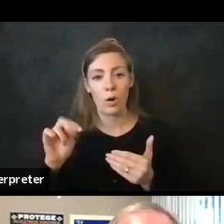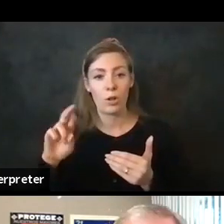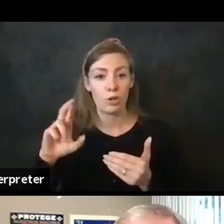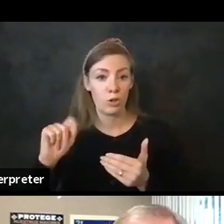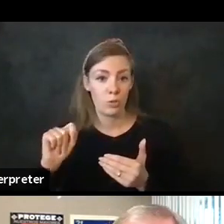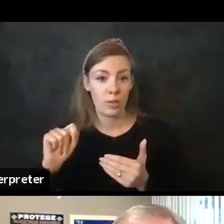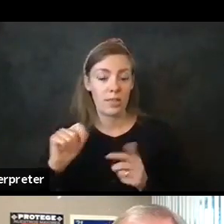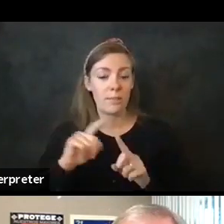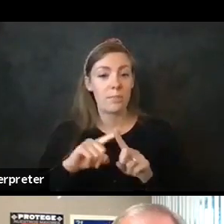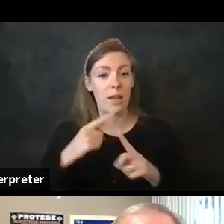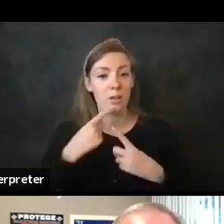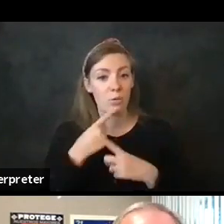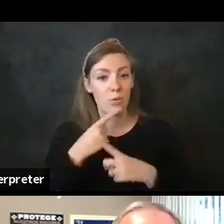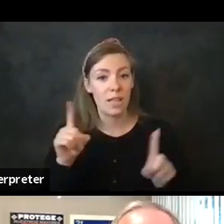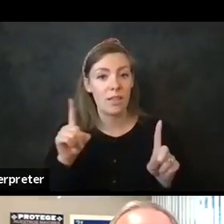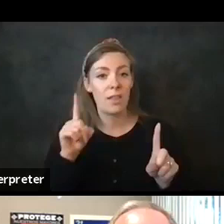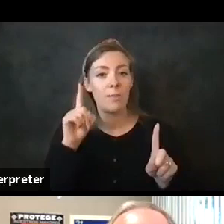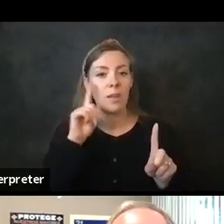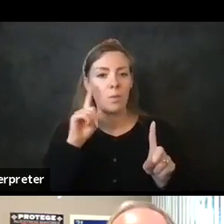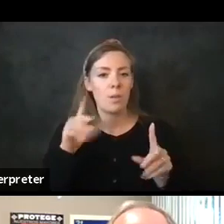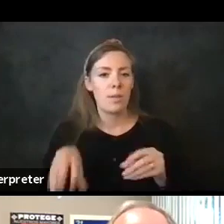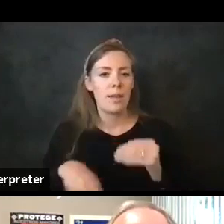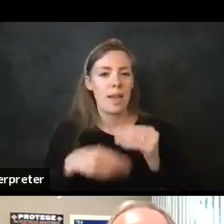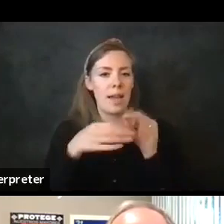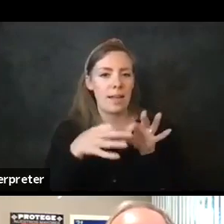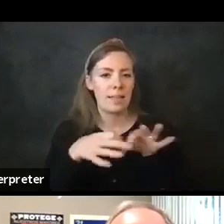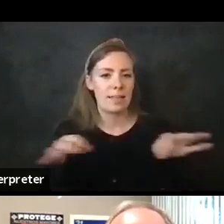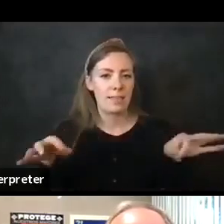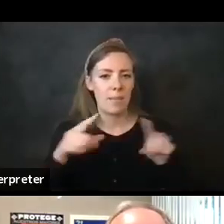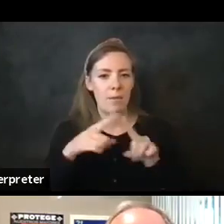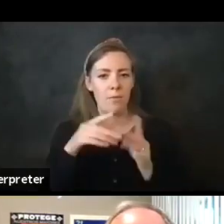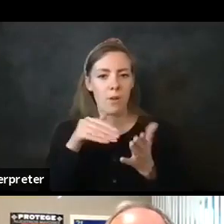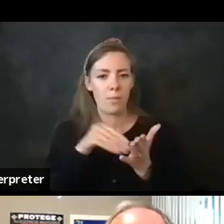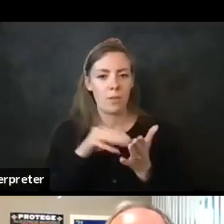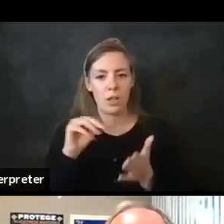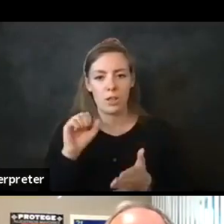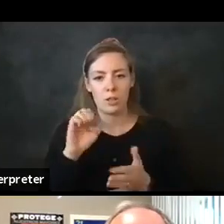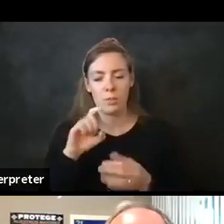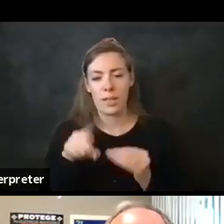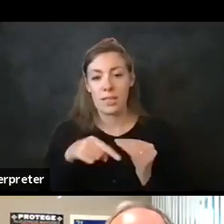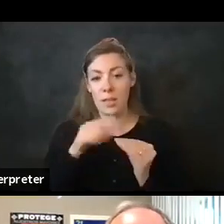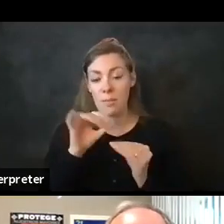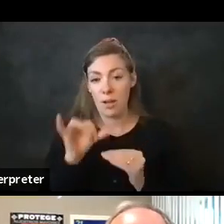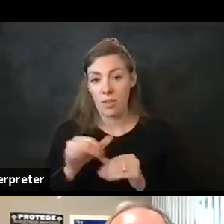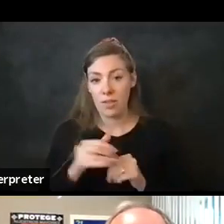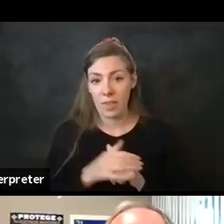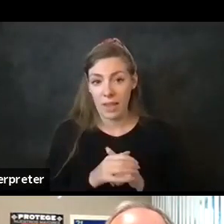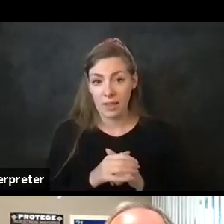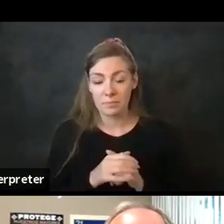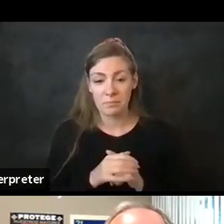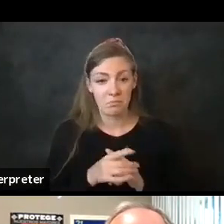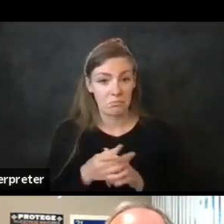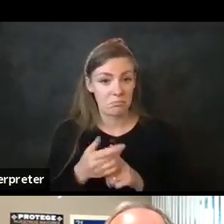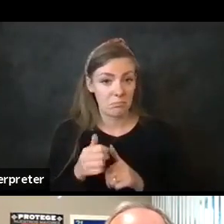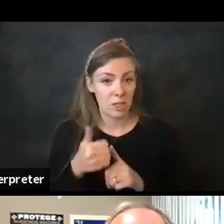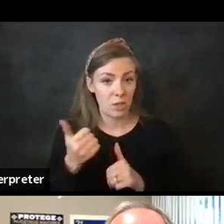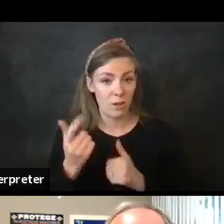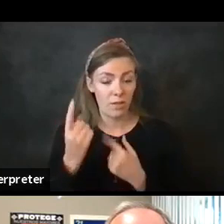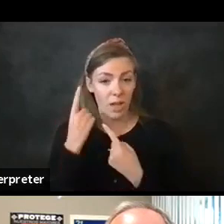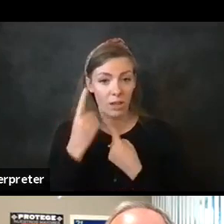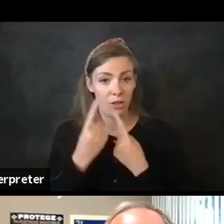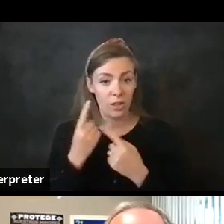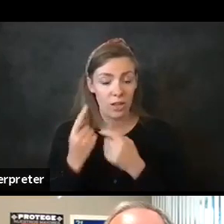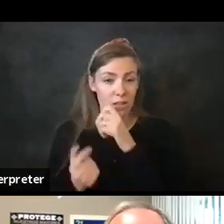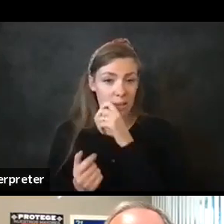to tell our public, we will be putting out a statement from Dr. Mace very shortly about that. But do you have any other thoughts about